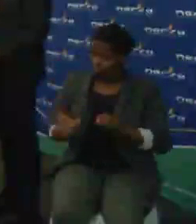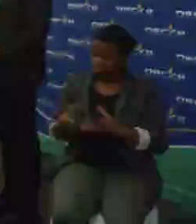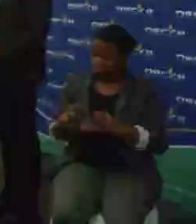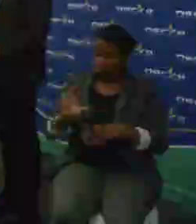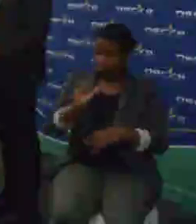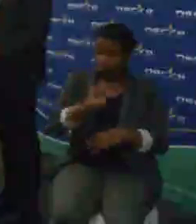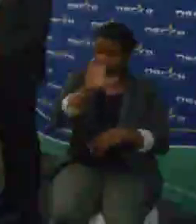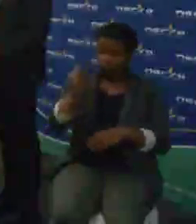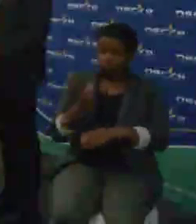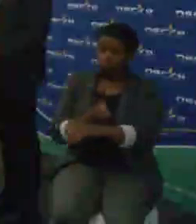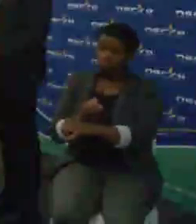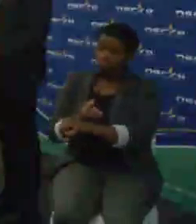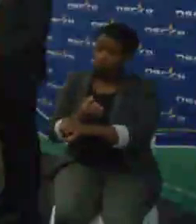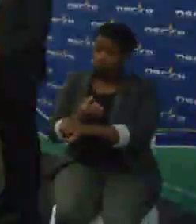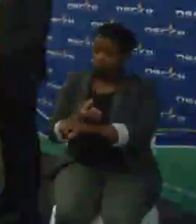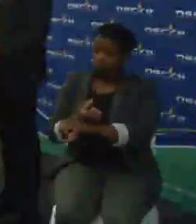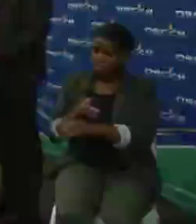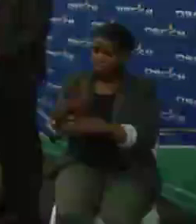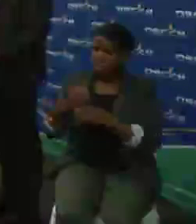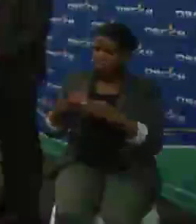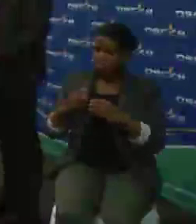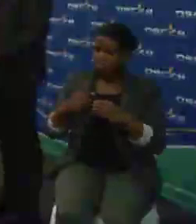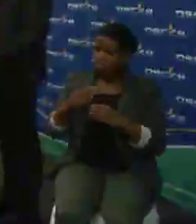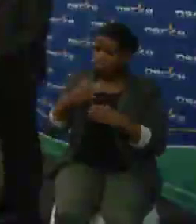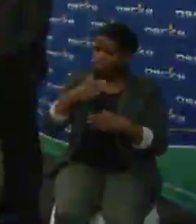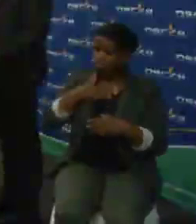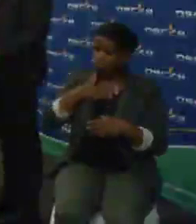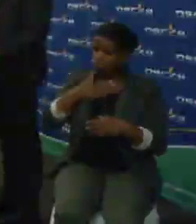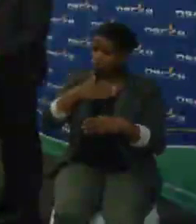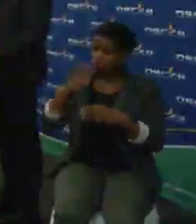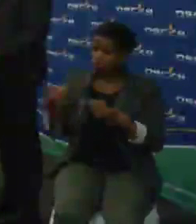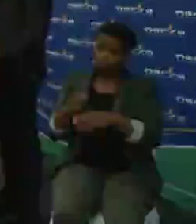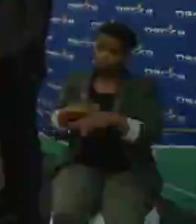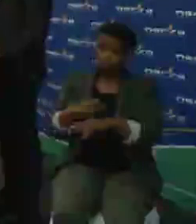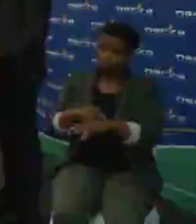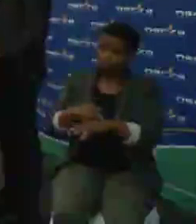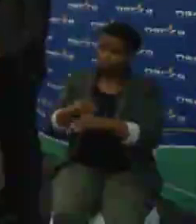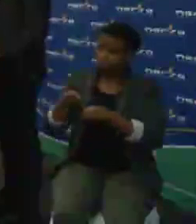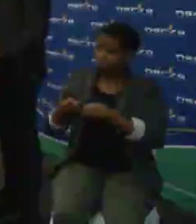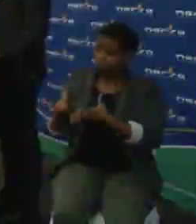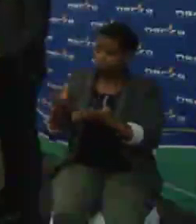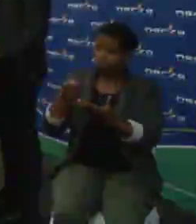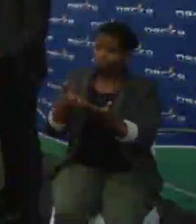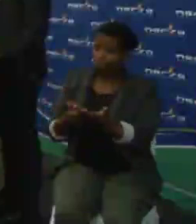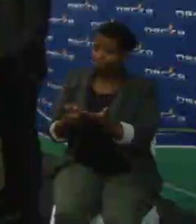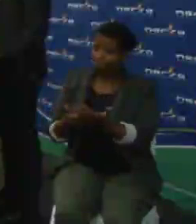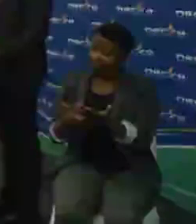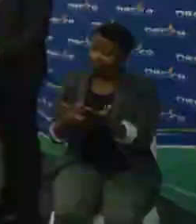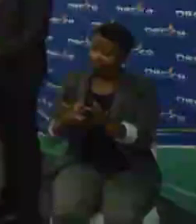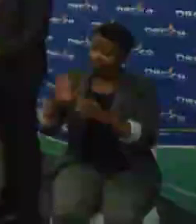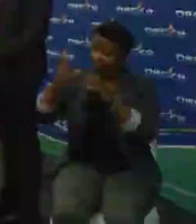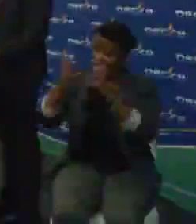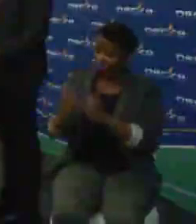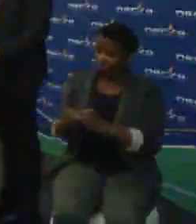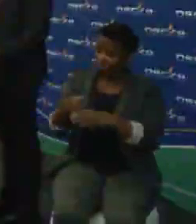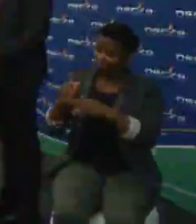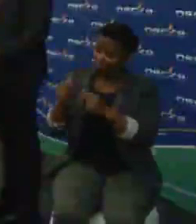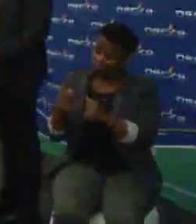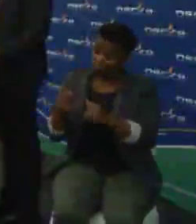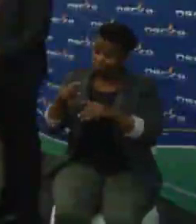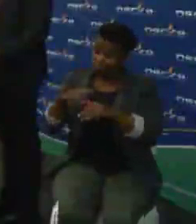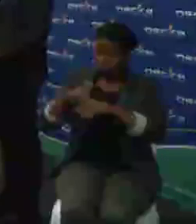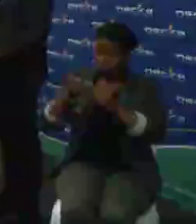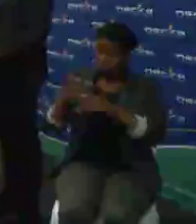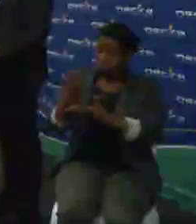African economy. We appreciate the opportunity to provide you our input and concerns in respect of Eskom's multi-year price